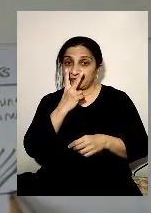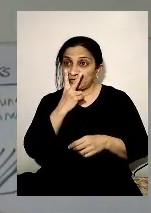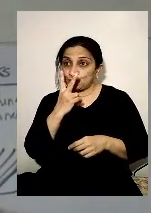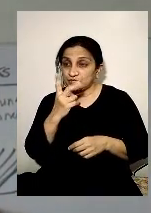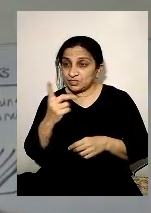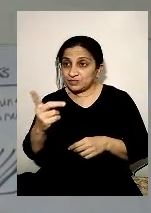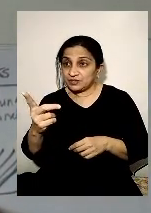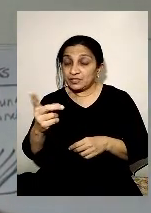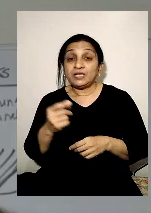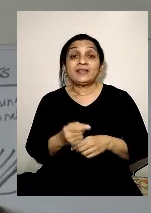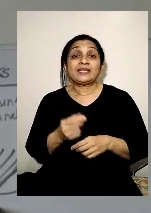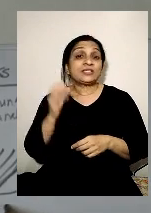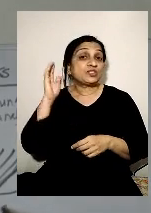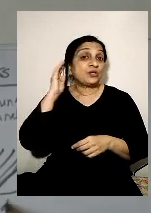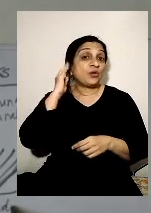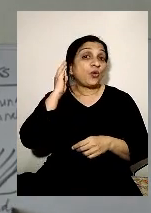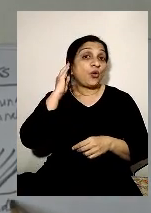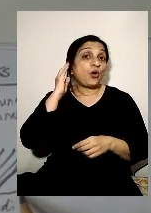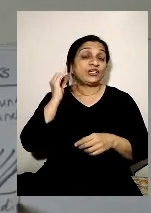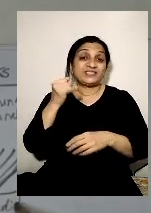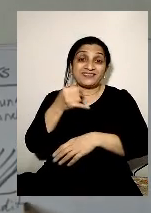these are the auditory notes